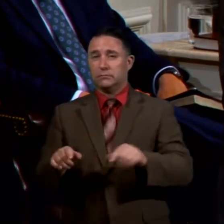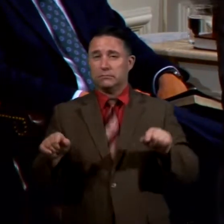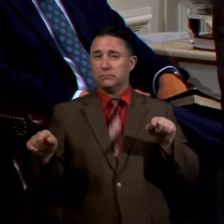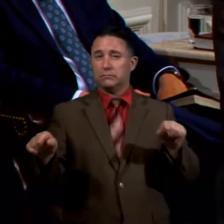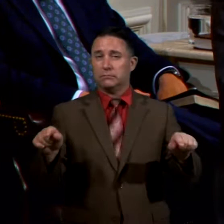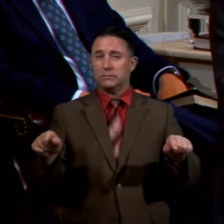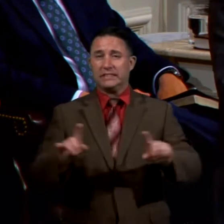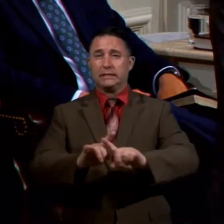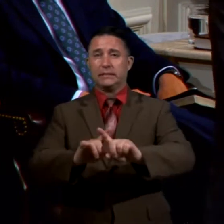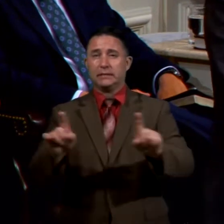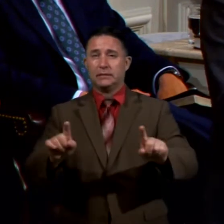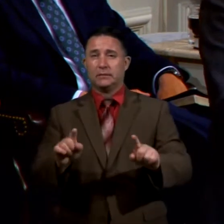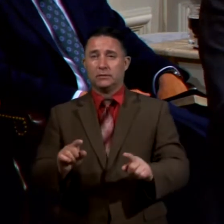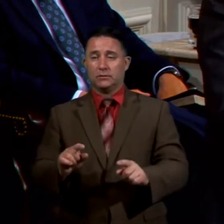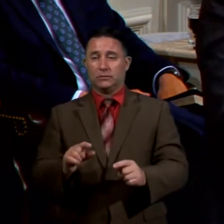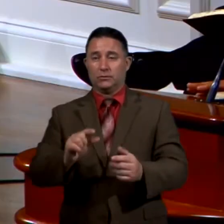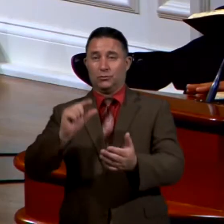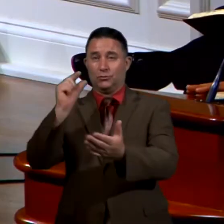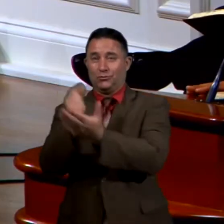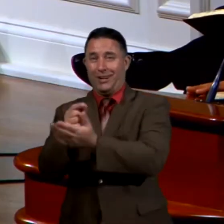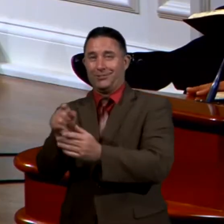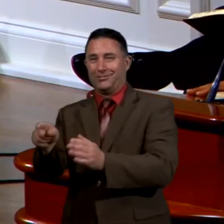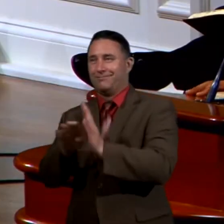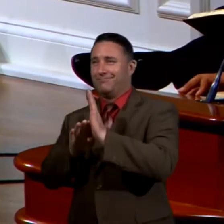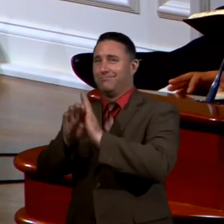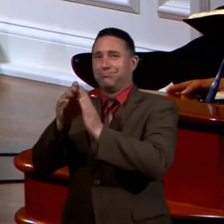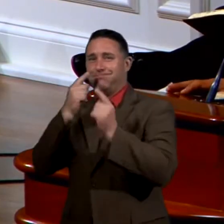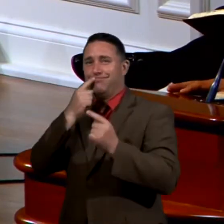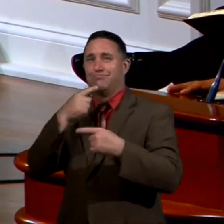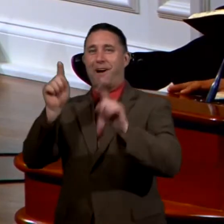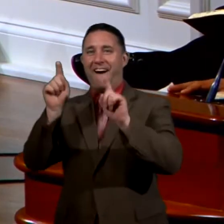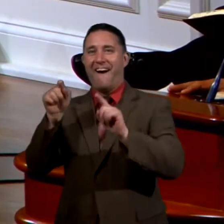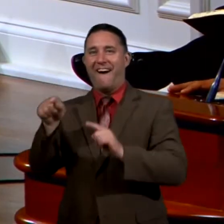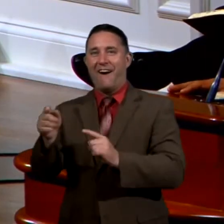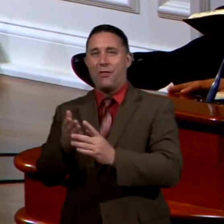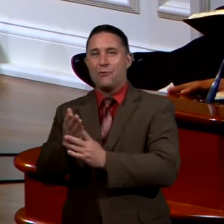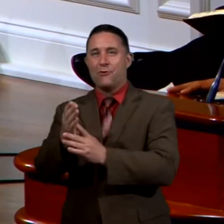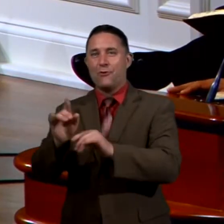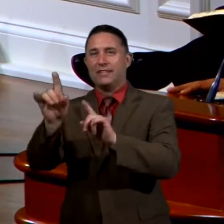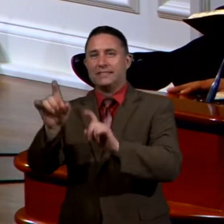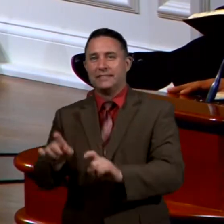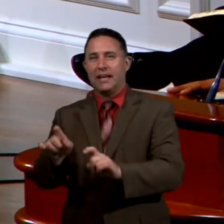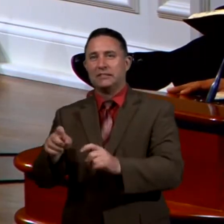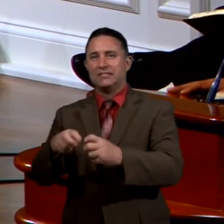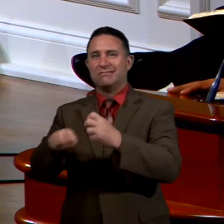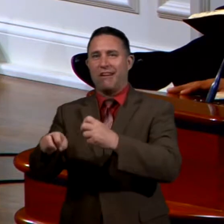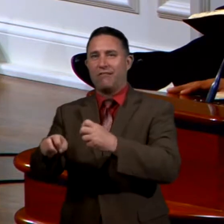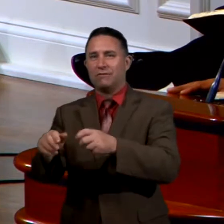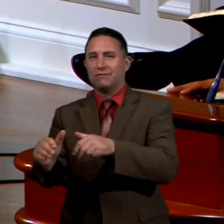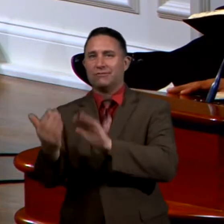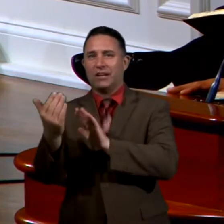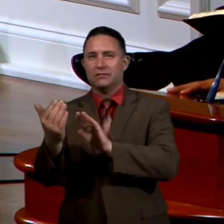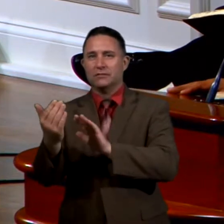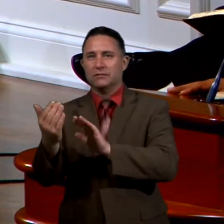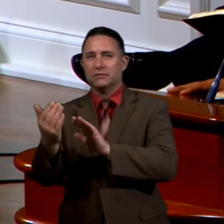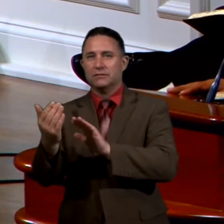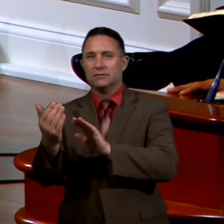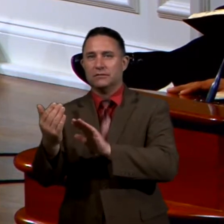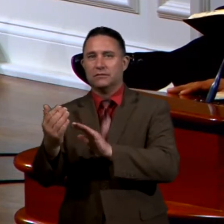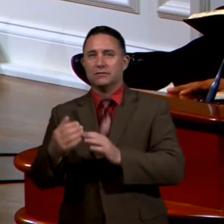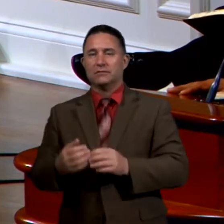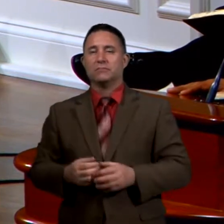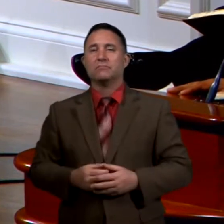between the graduate that will make it through the trials and difficulties and the woes of